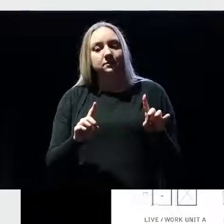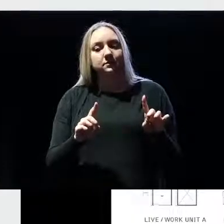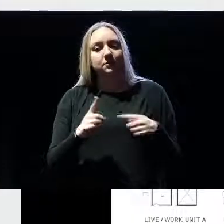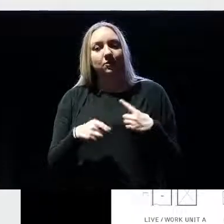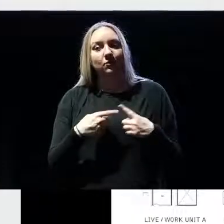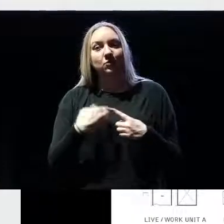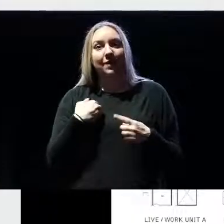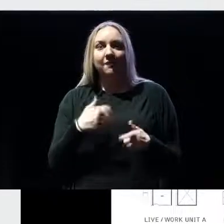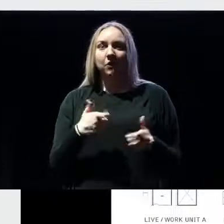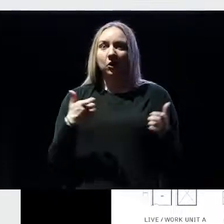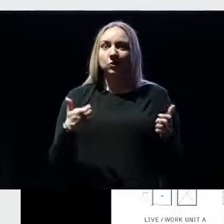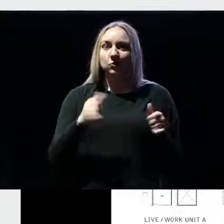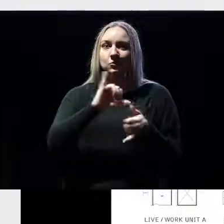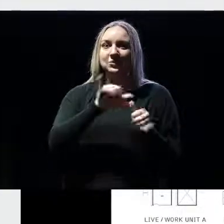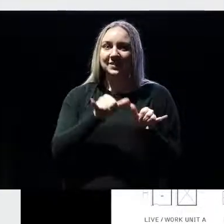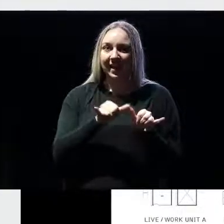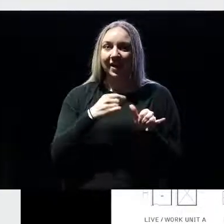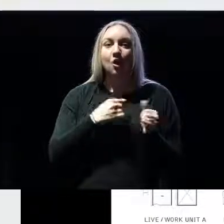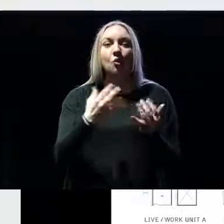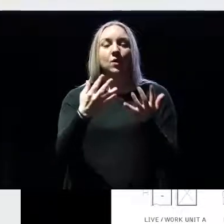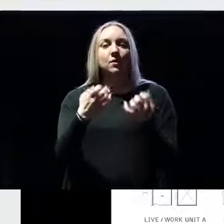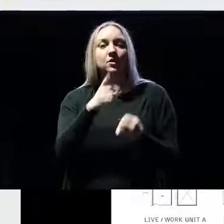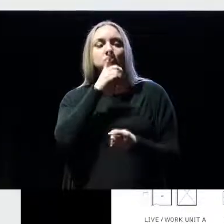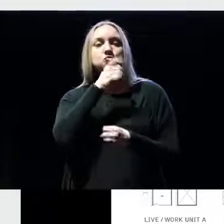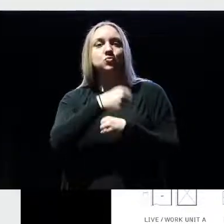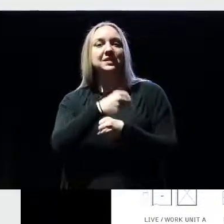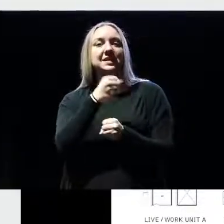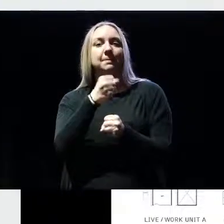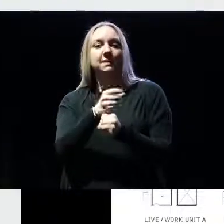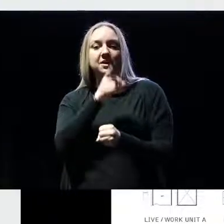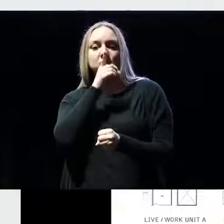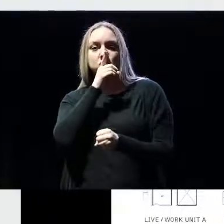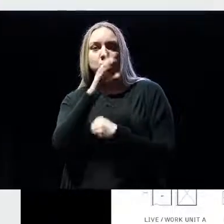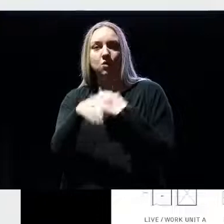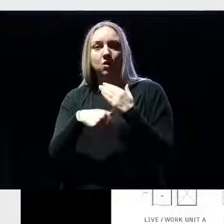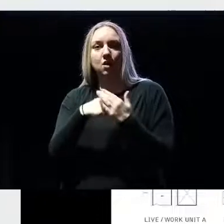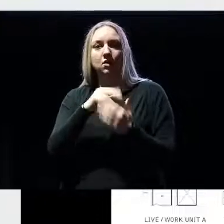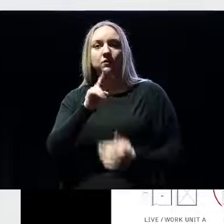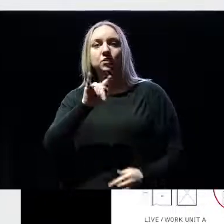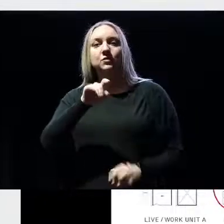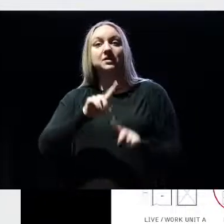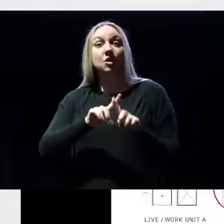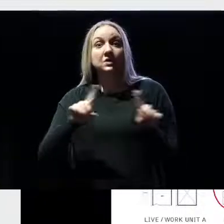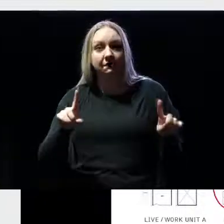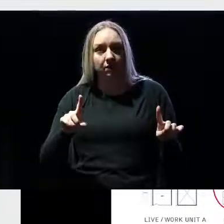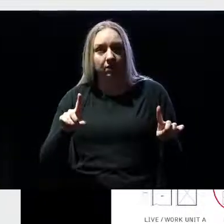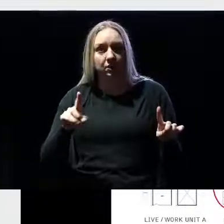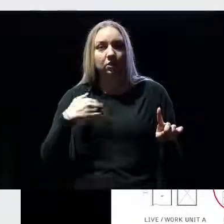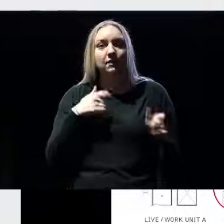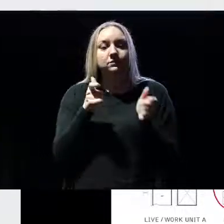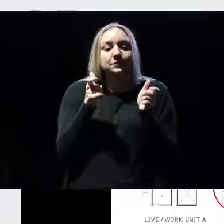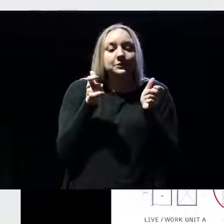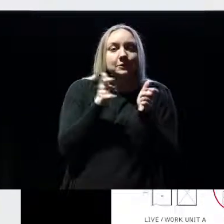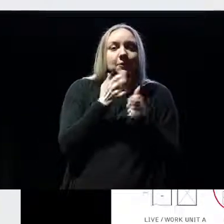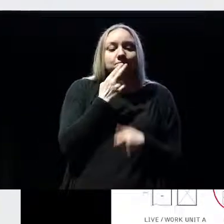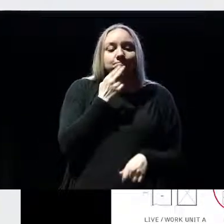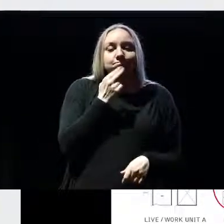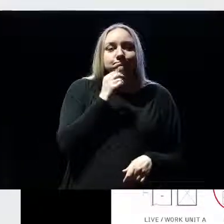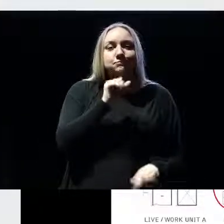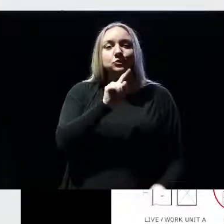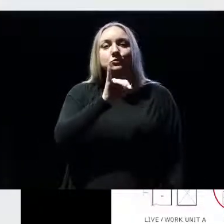tried to do was to create the greatest diversity in unit types, everything from small micro studios,